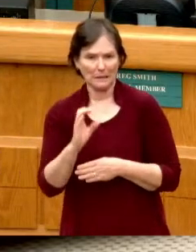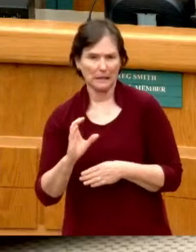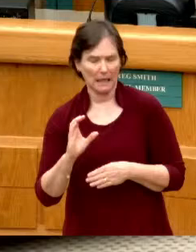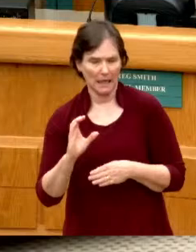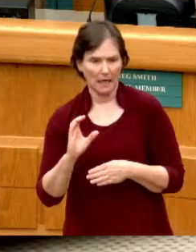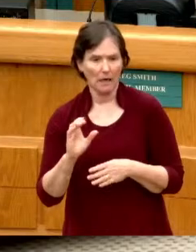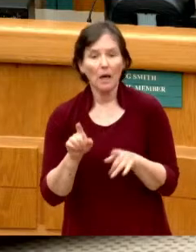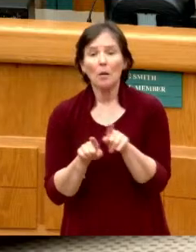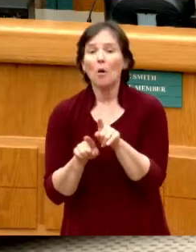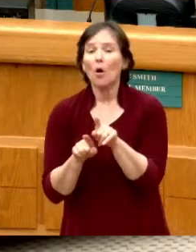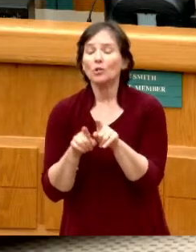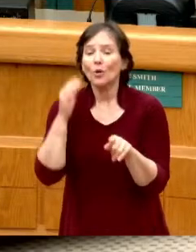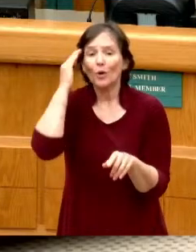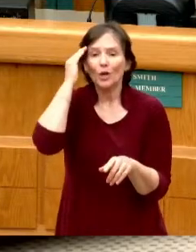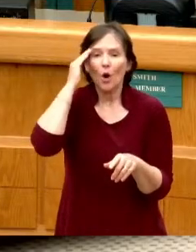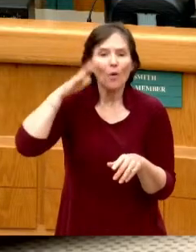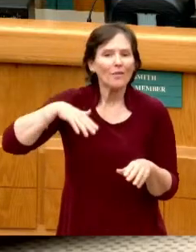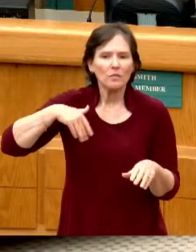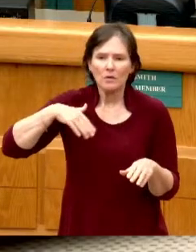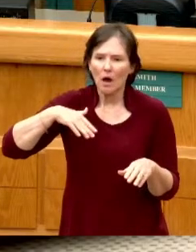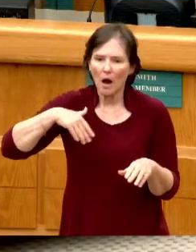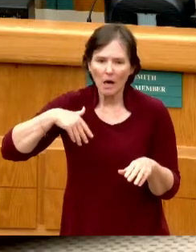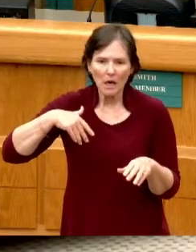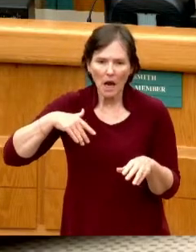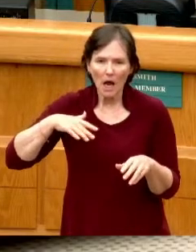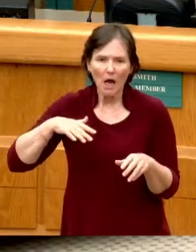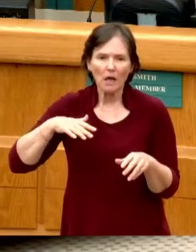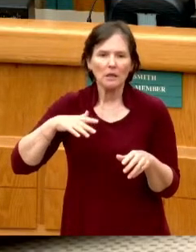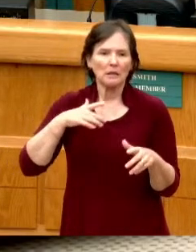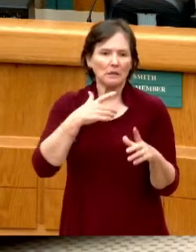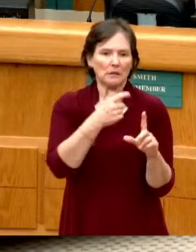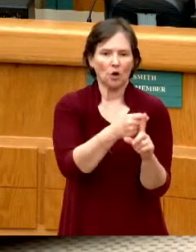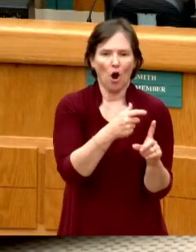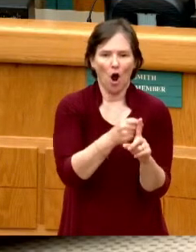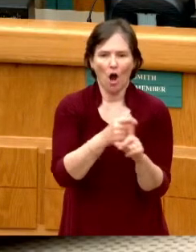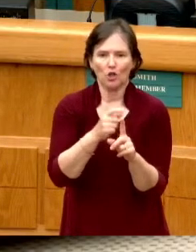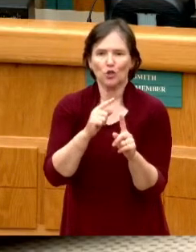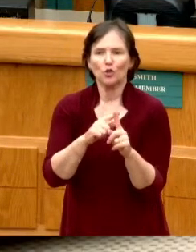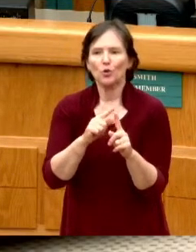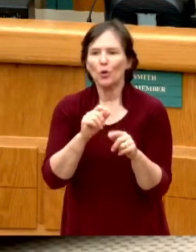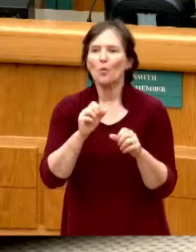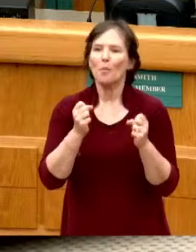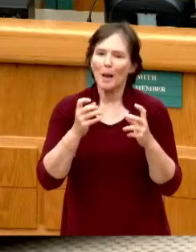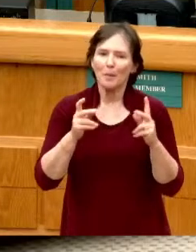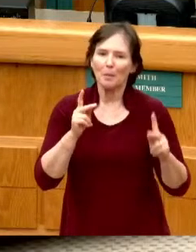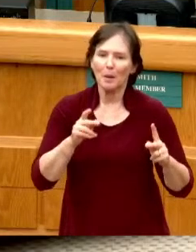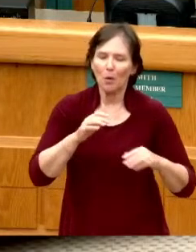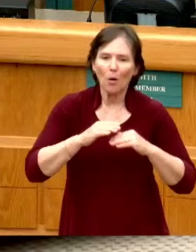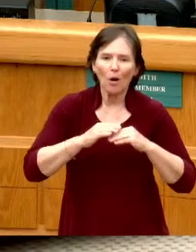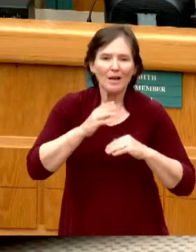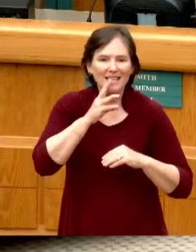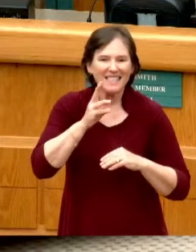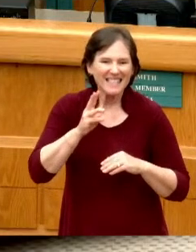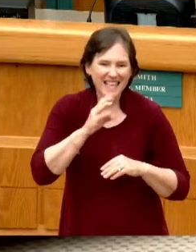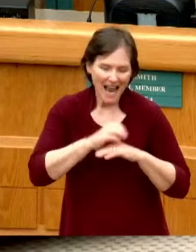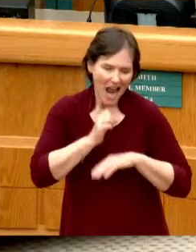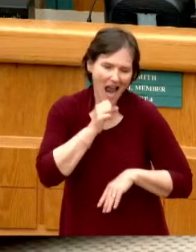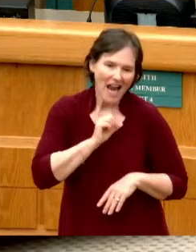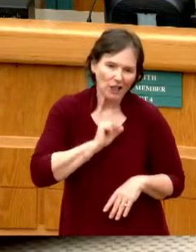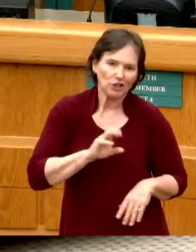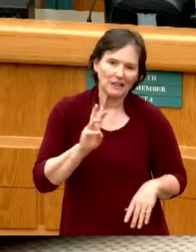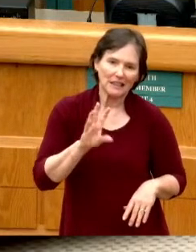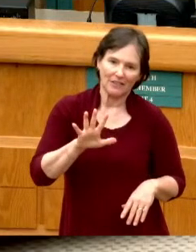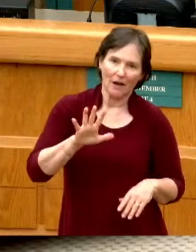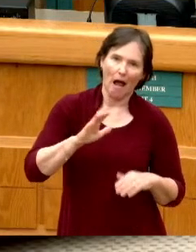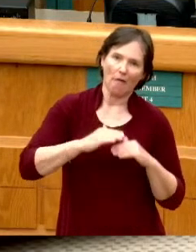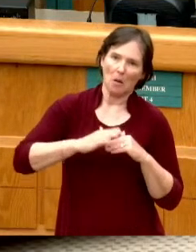reached the number of individuals that we have in our community that are 65 years of age and older, or those with comorbidities. So